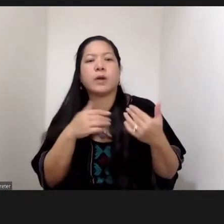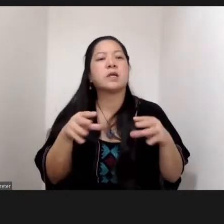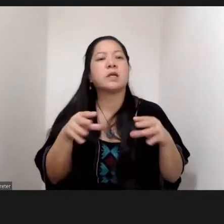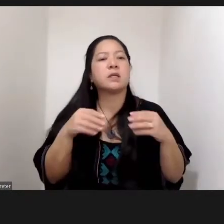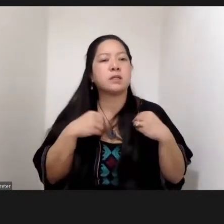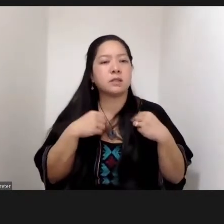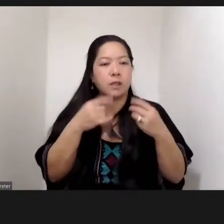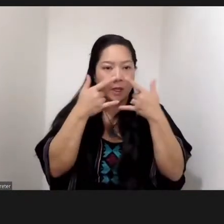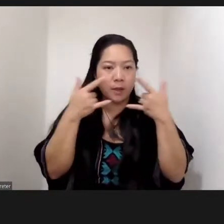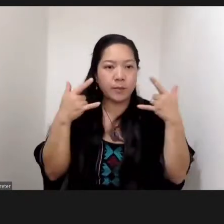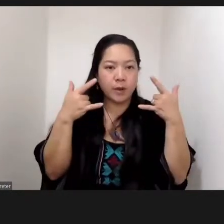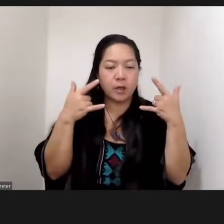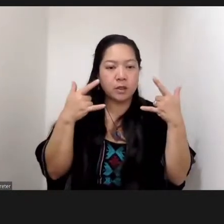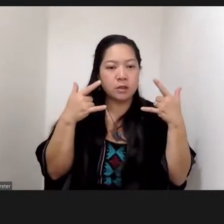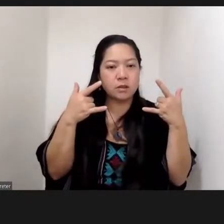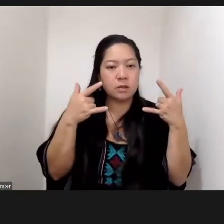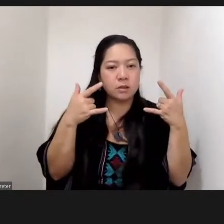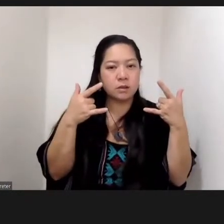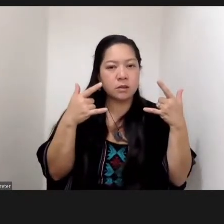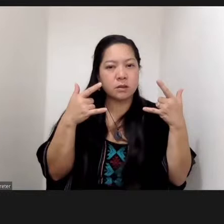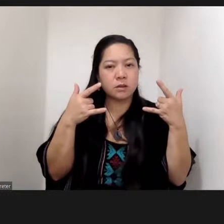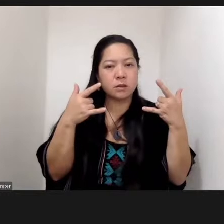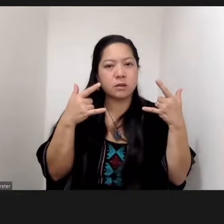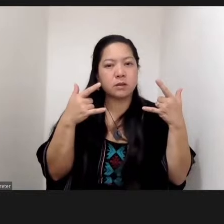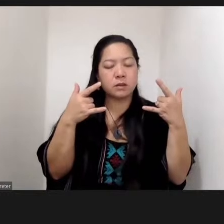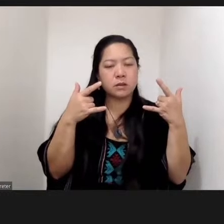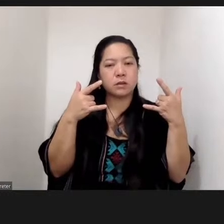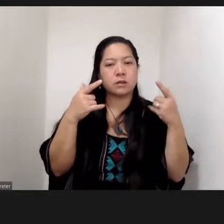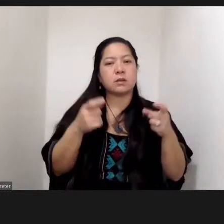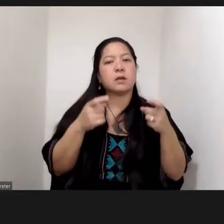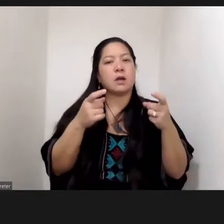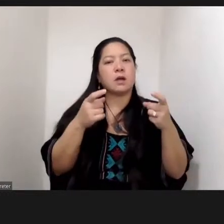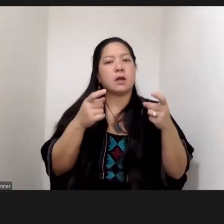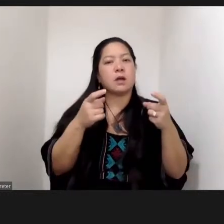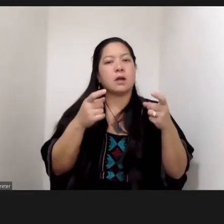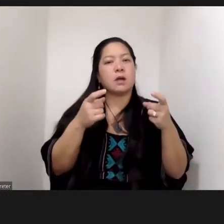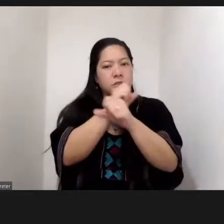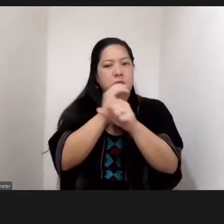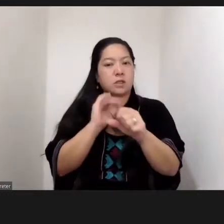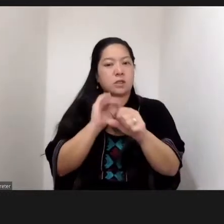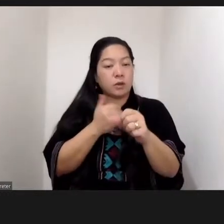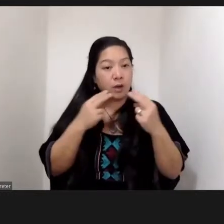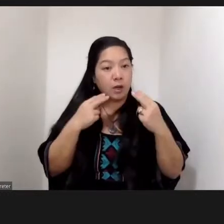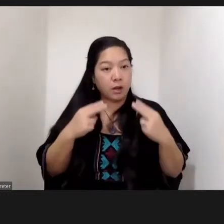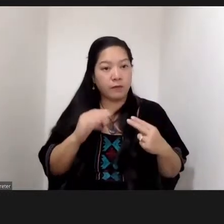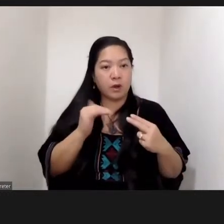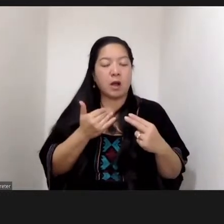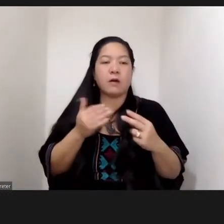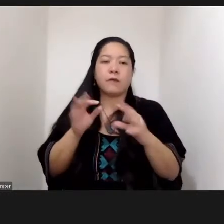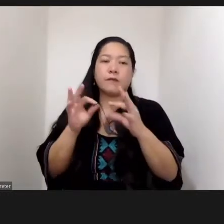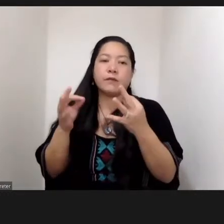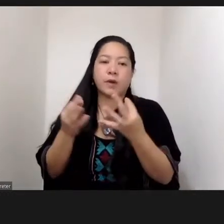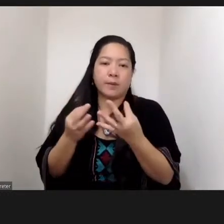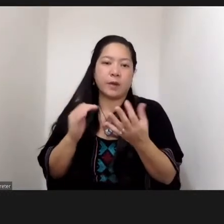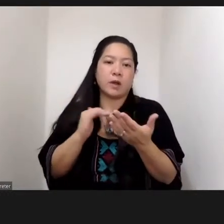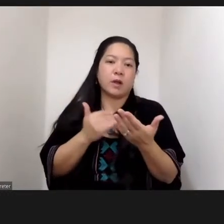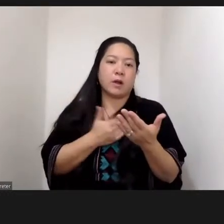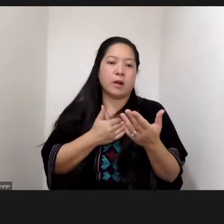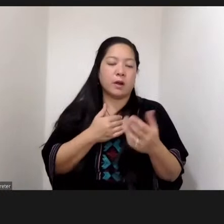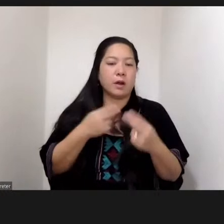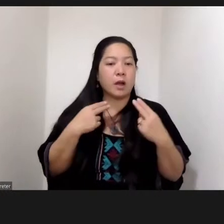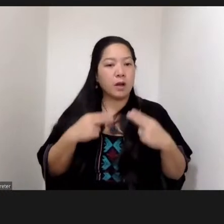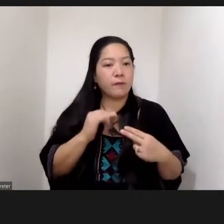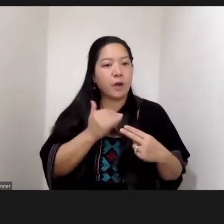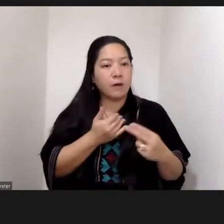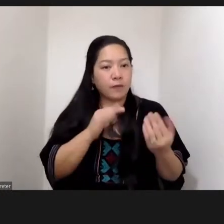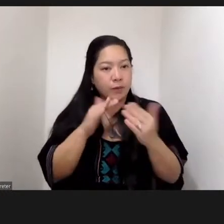masks as a small price to pay to protect our health, our loved ones, and the health of our